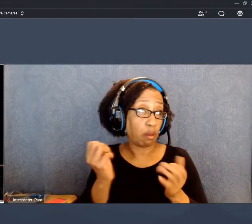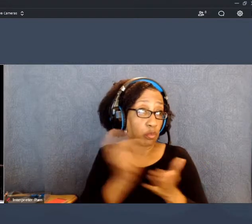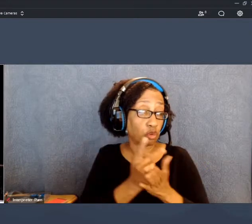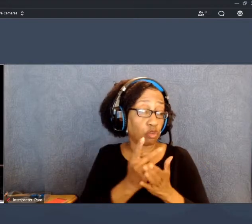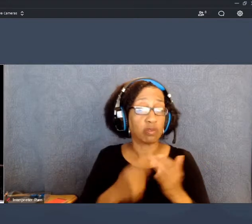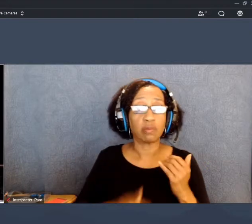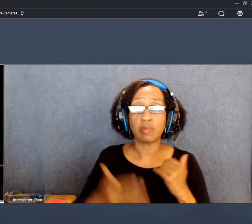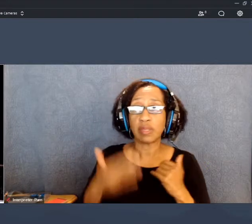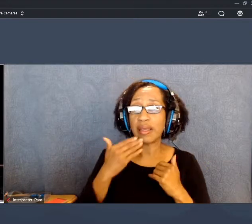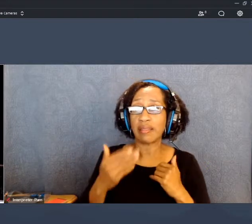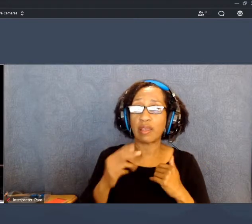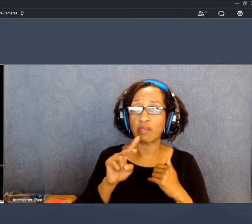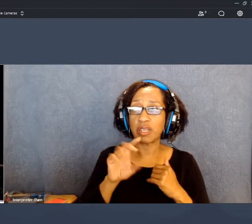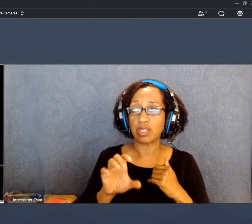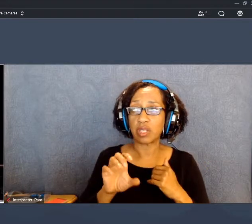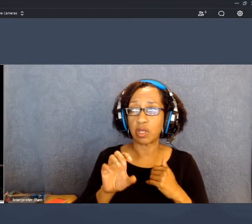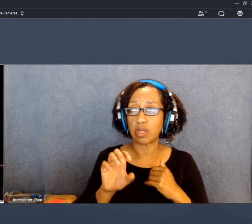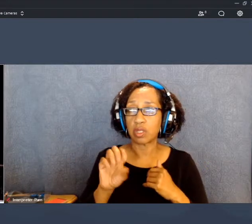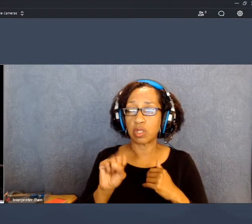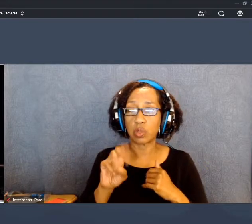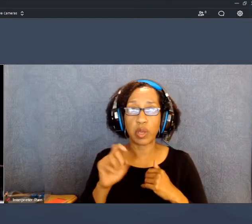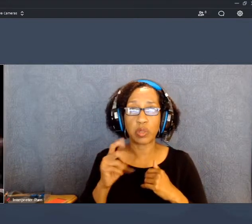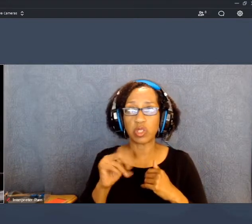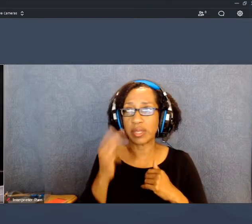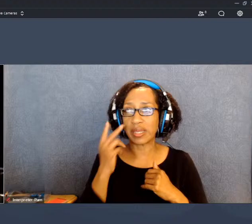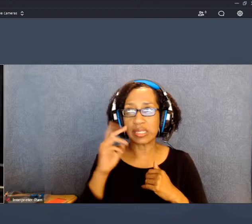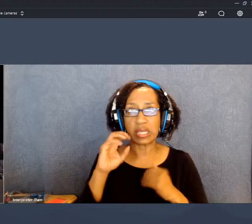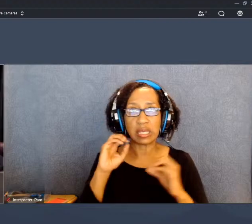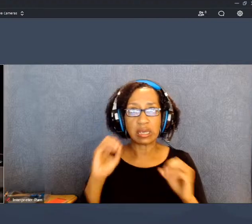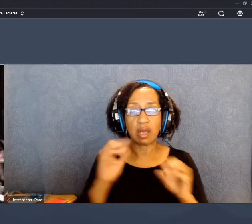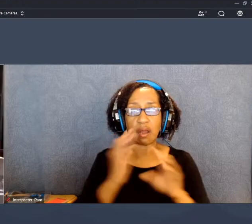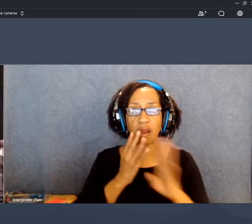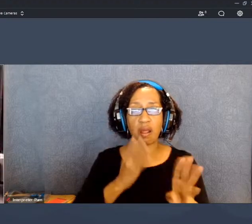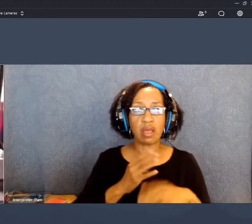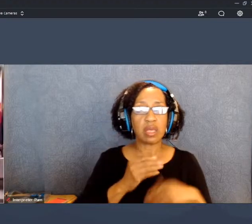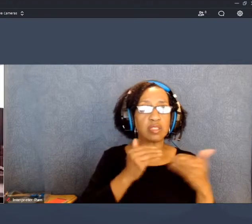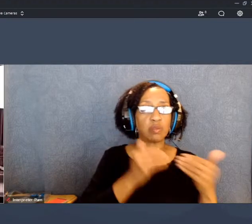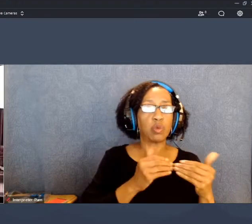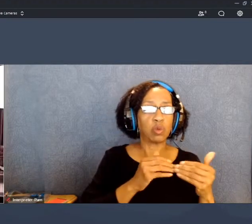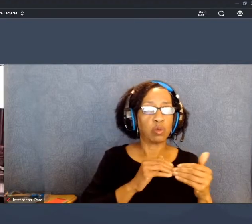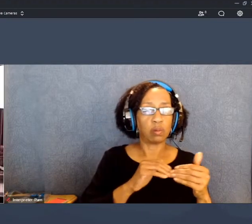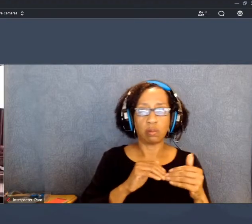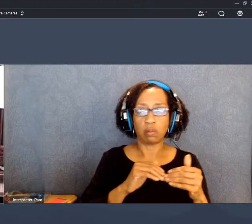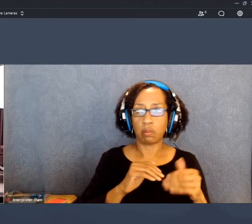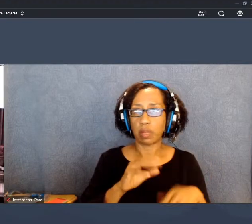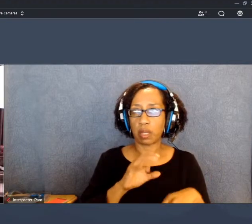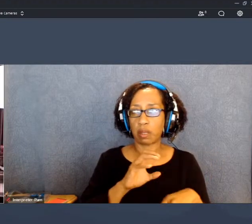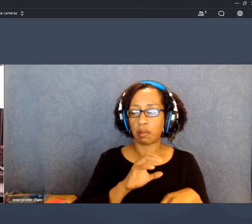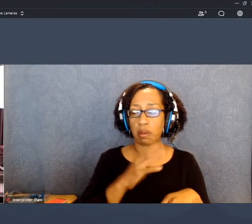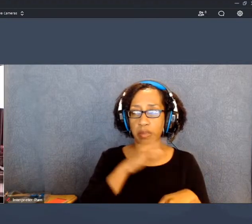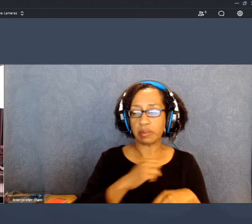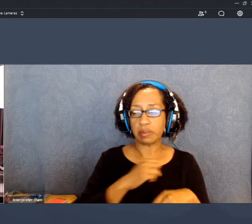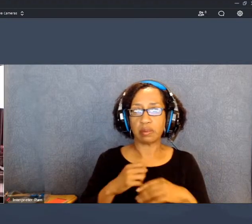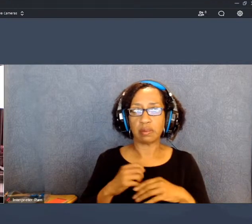Vice Chair Lady Swearingen. Seeing no other members in the queue is moved by Canale, seconded by Ford. Assume you're ready to vote on item number 3. Madam Comptroller, prepare the screens.